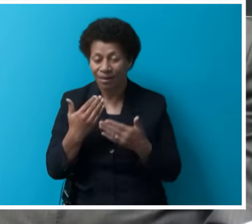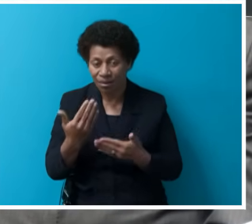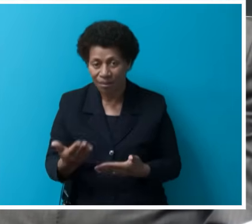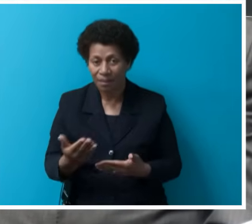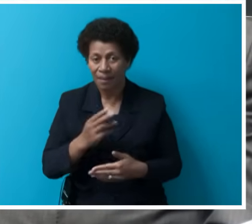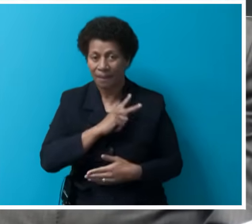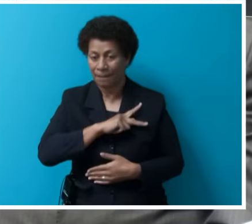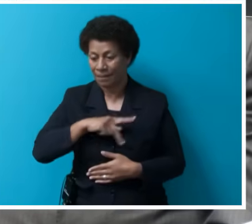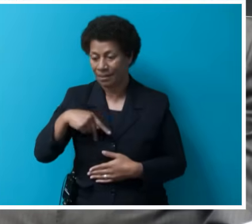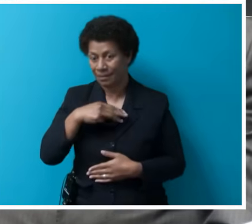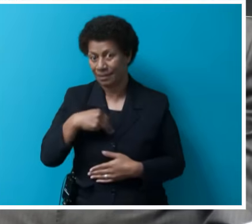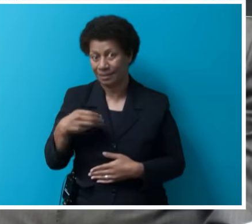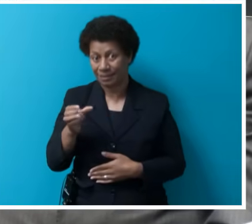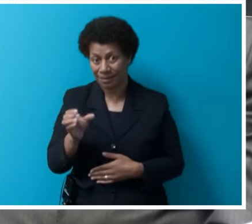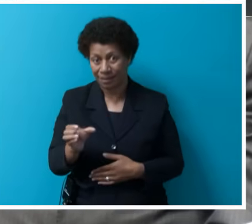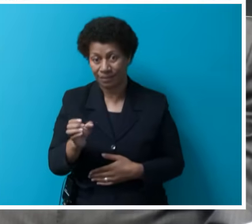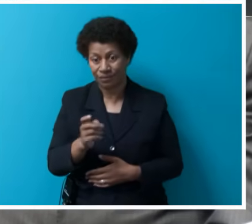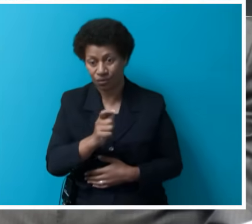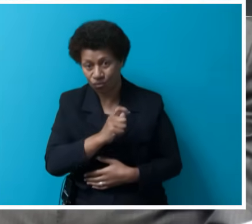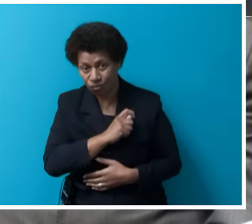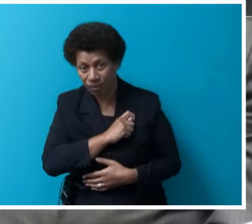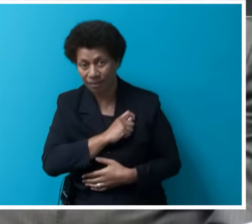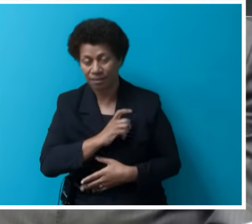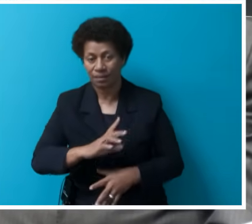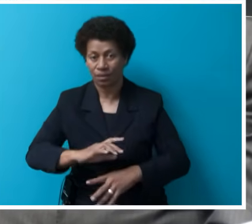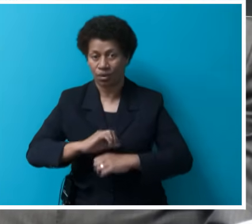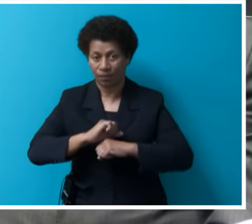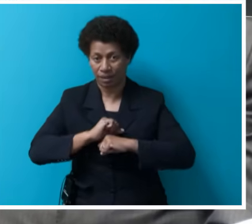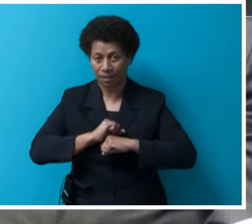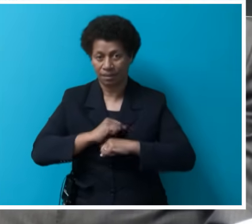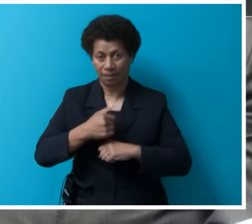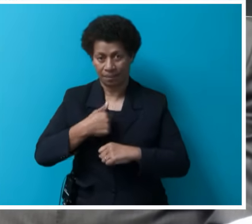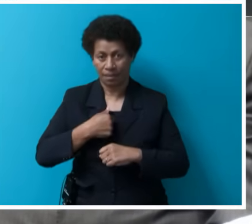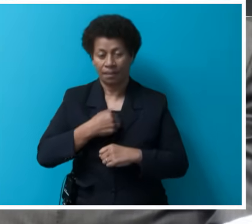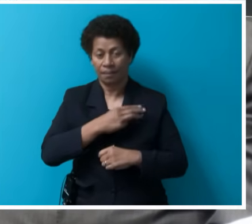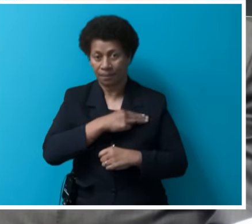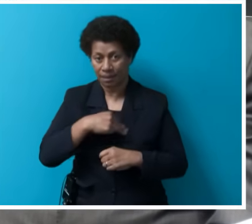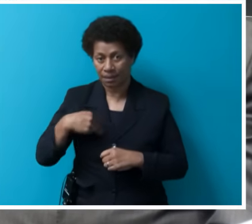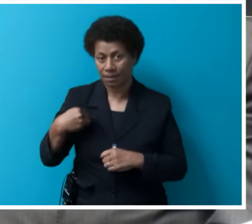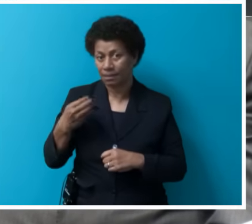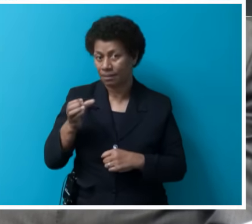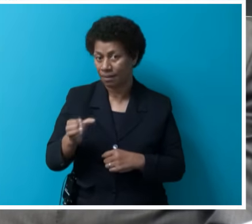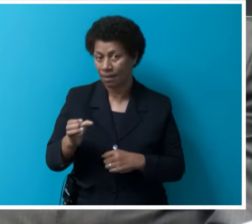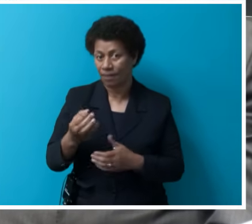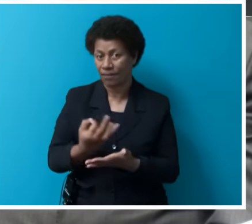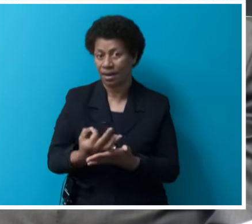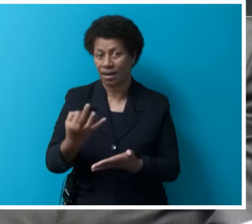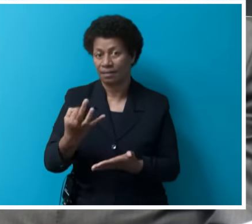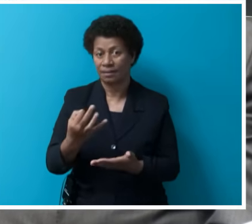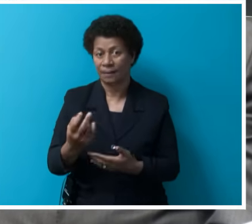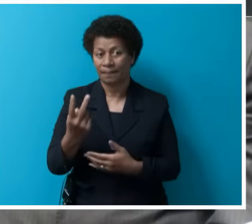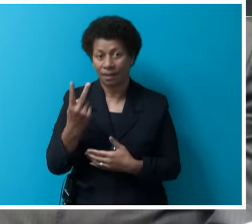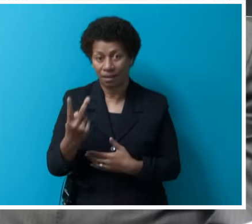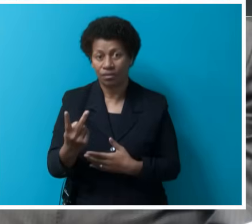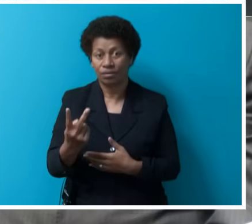Finance, my two Deputy Prime Minister colleagues, all my Cabinet Ministers, Assistant